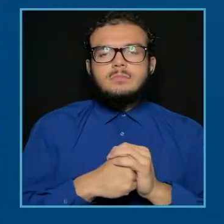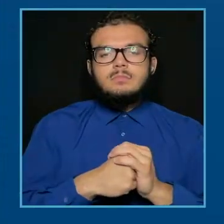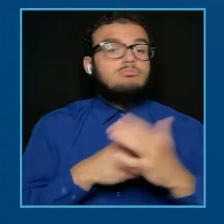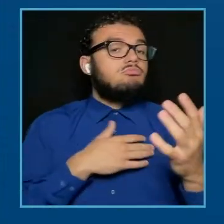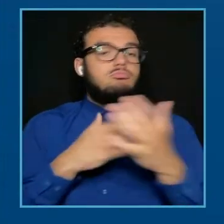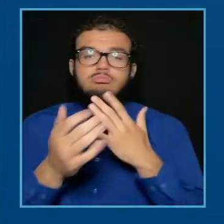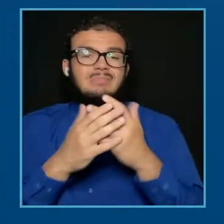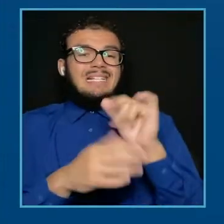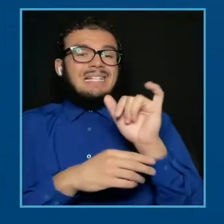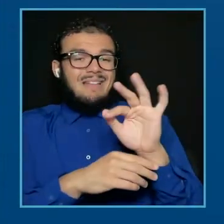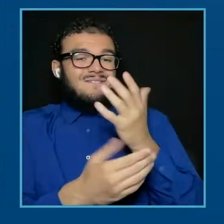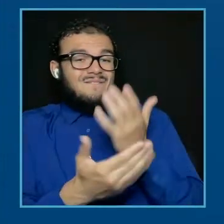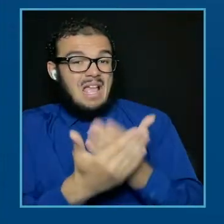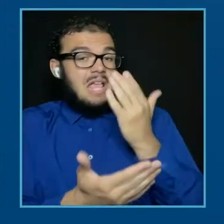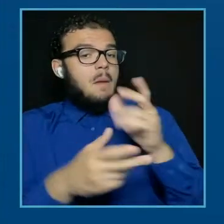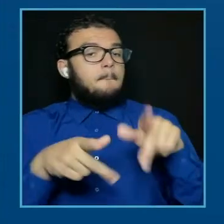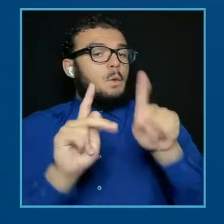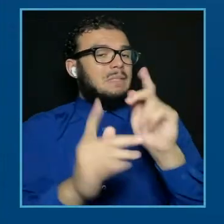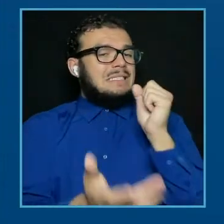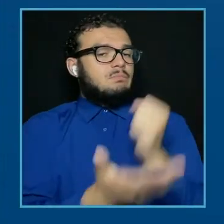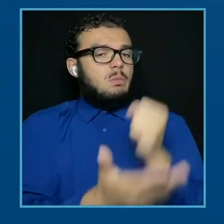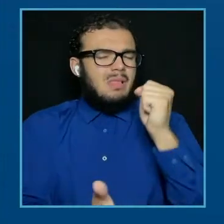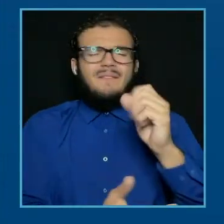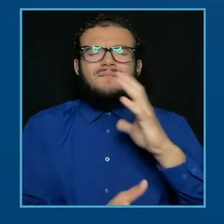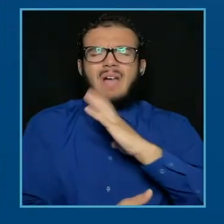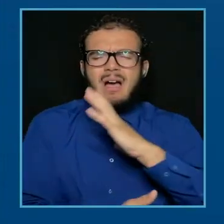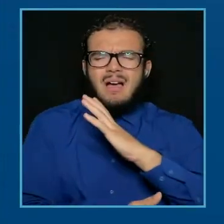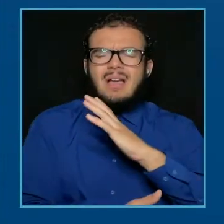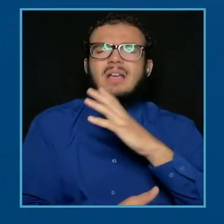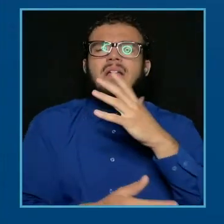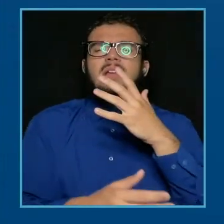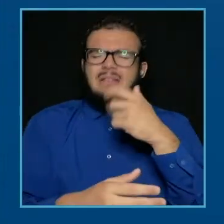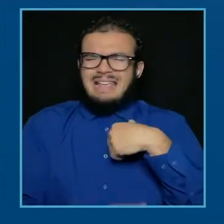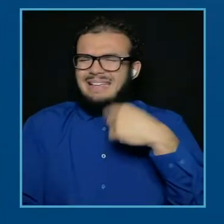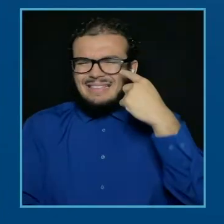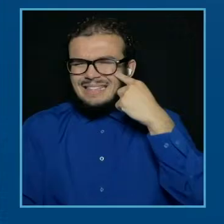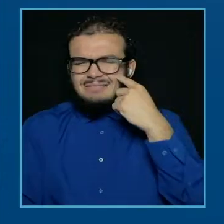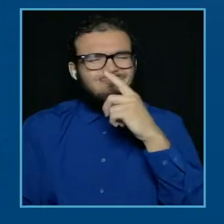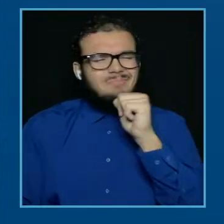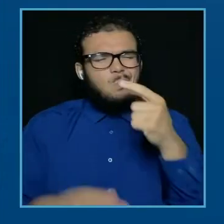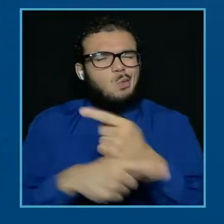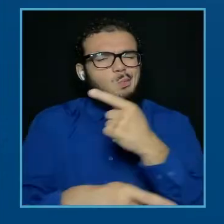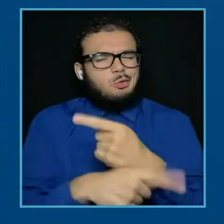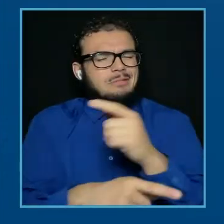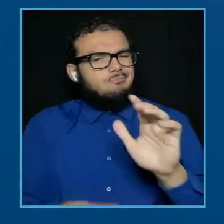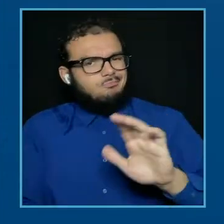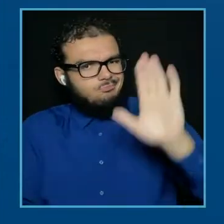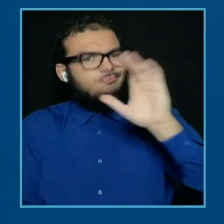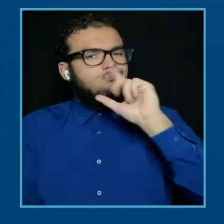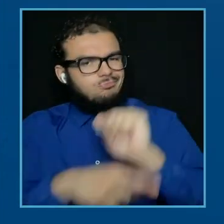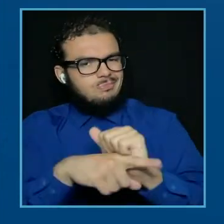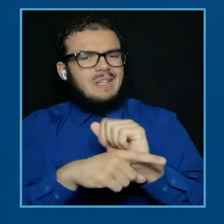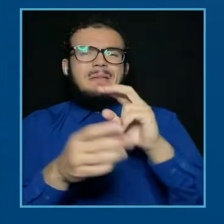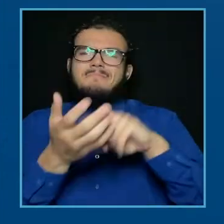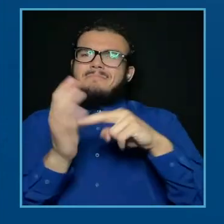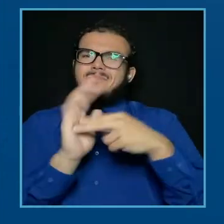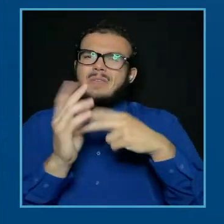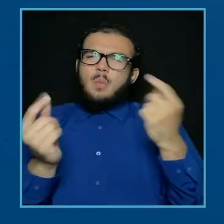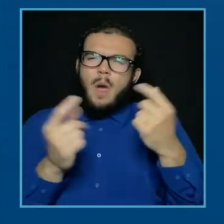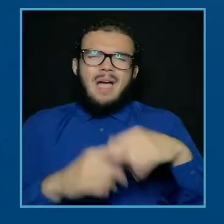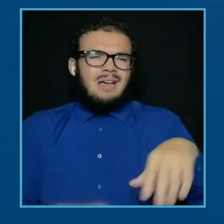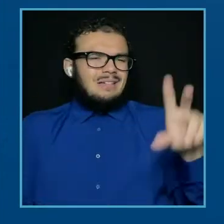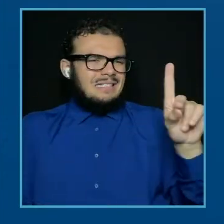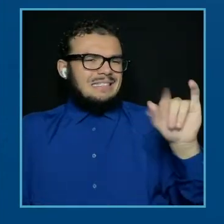be permissible to make an objection at this time, I think it would be inappropriate to do so, which would amount to a